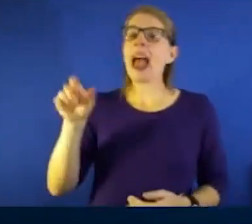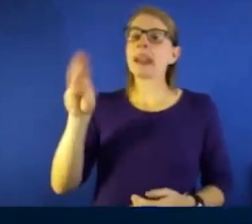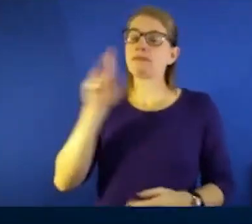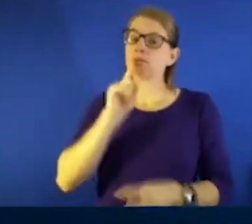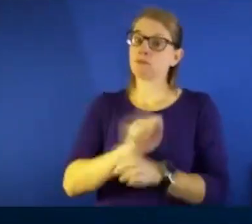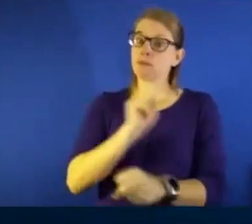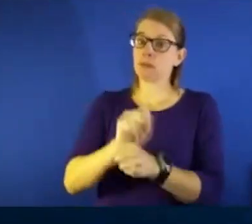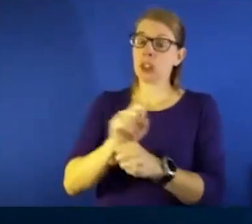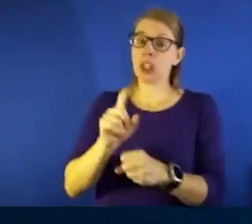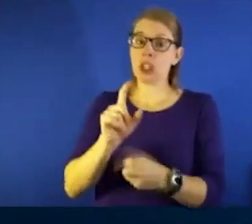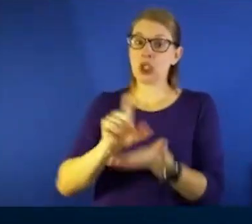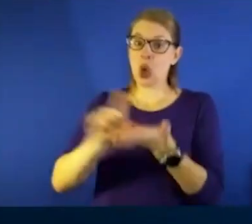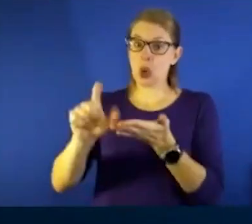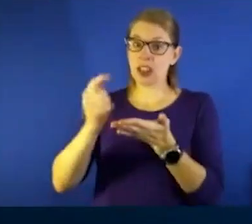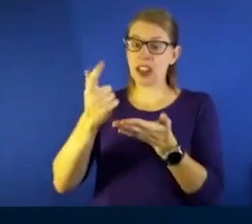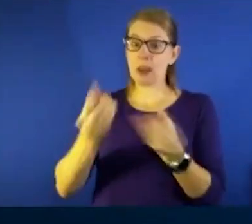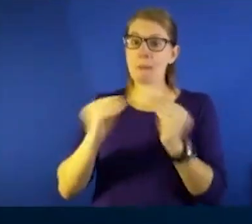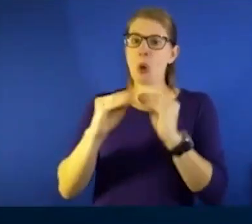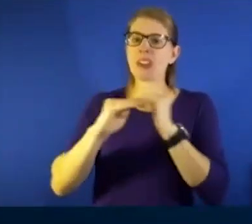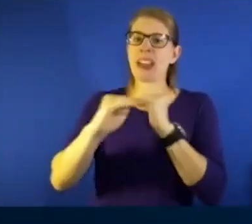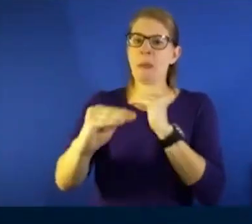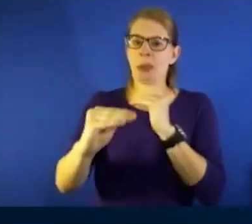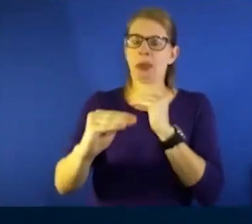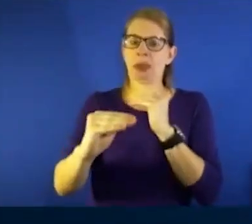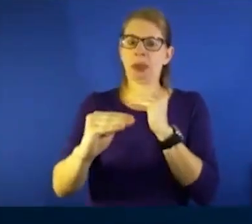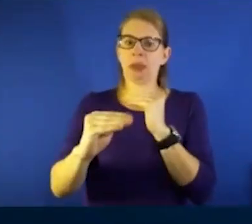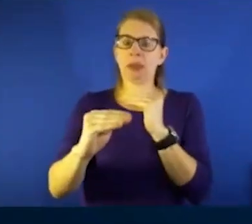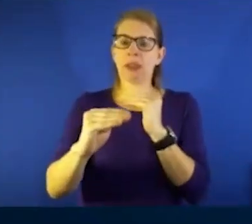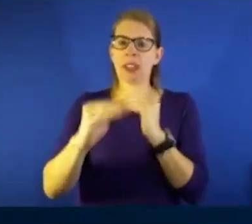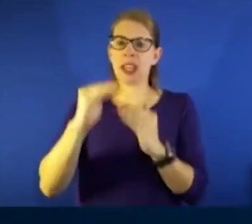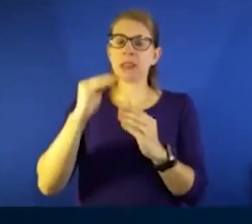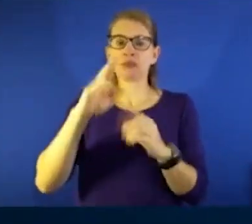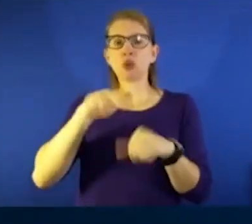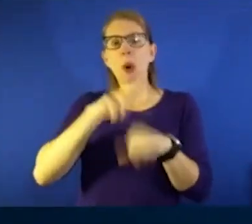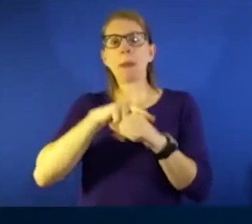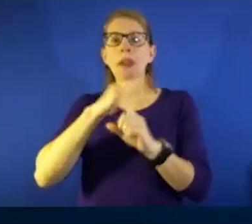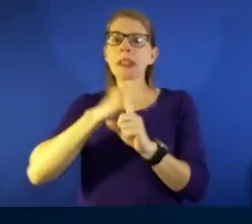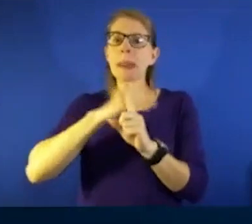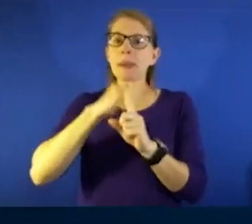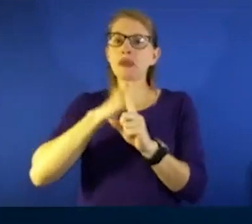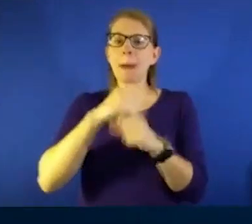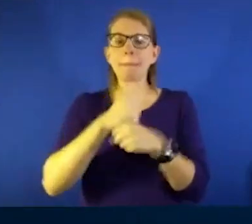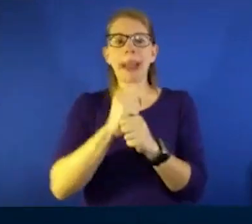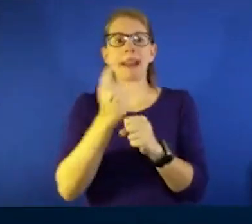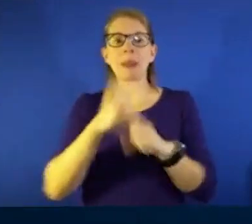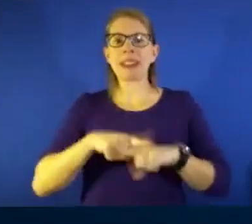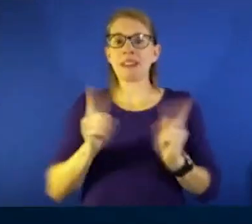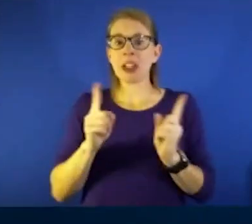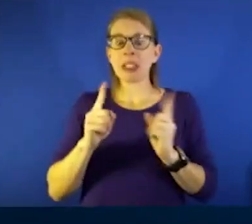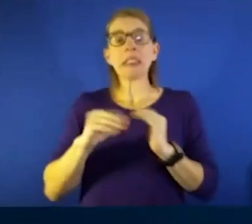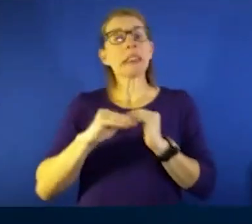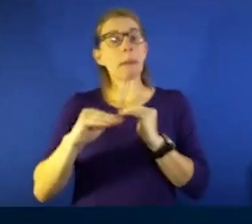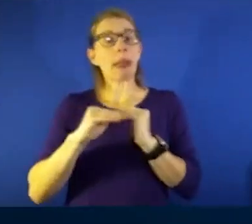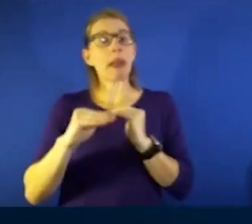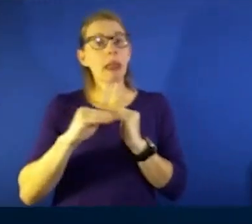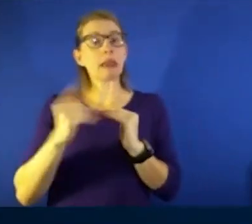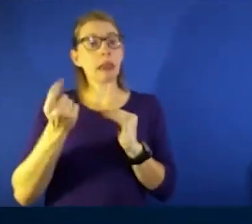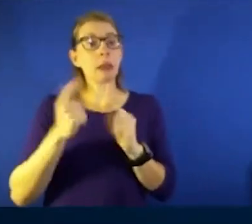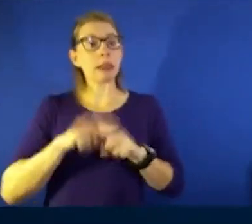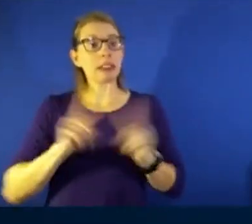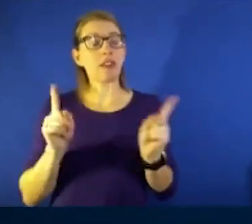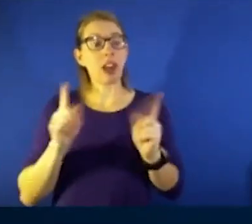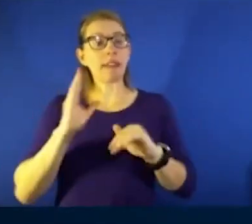are a little more stable at a little warmer temperature? Because they've made it a little differently. Yeah. The stability is different than the